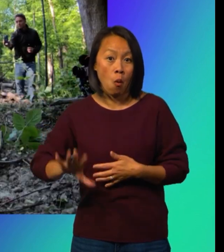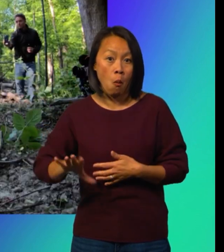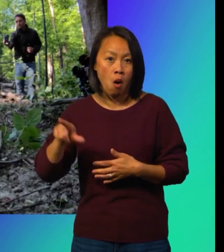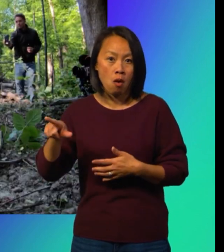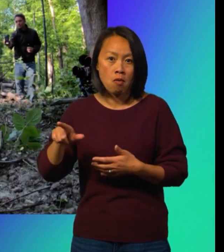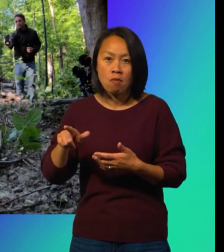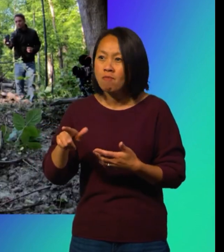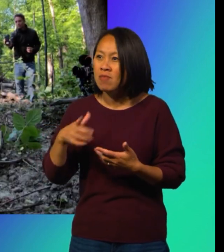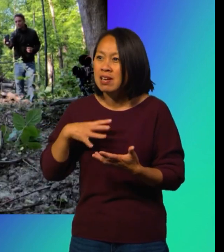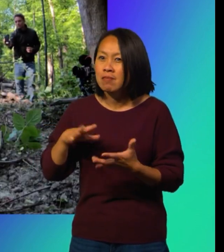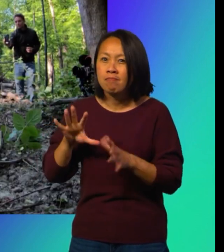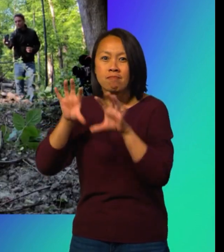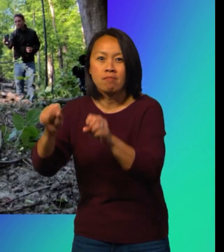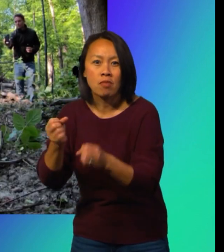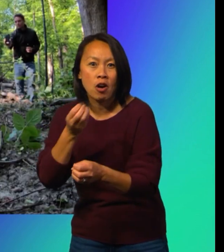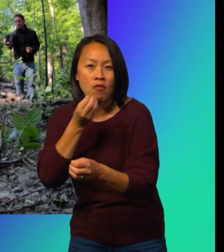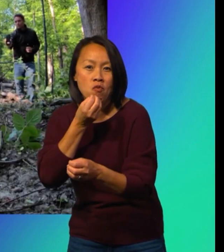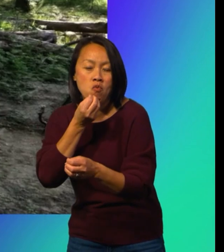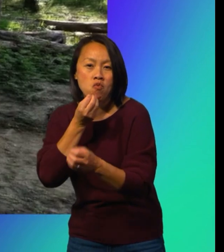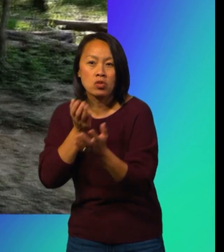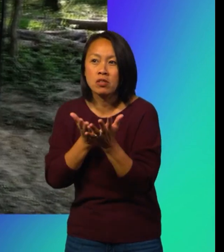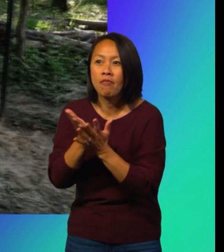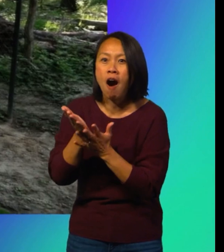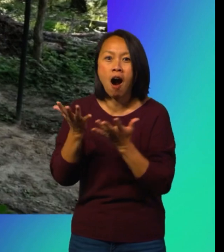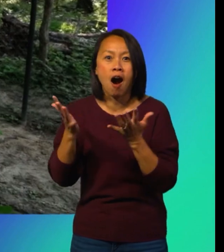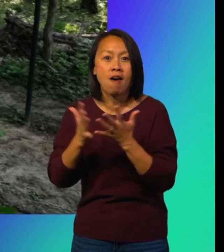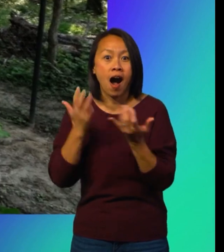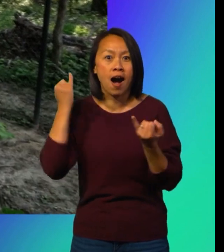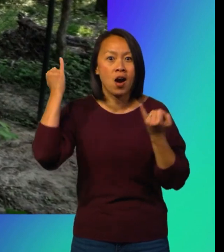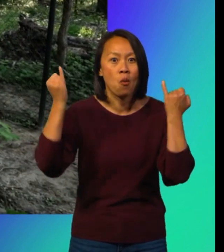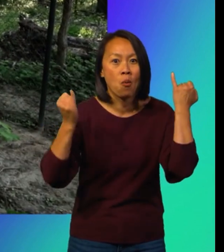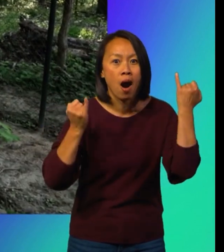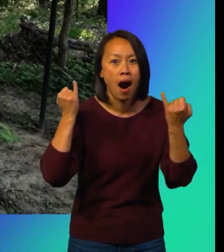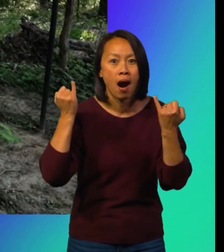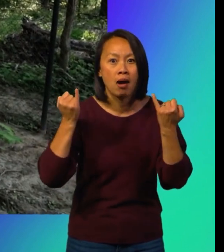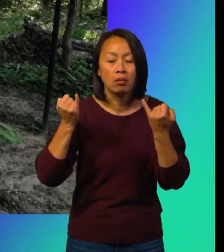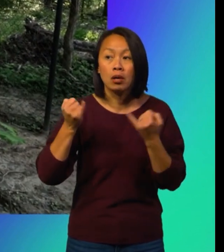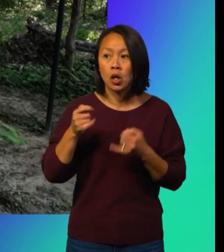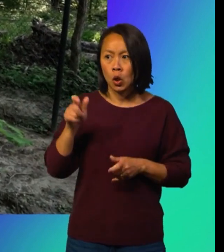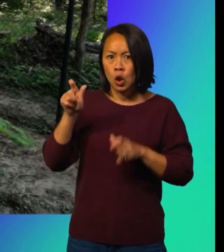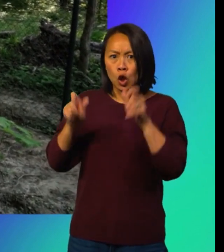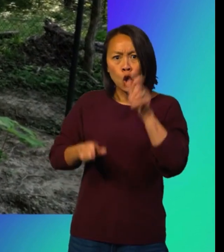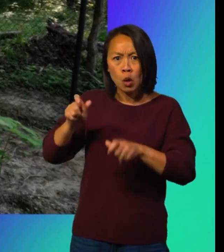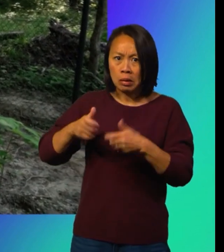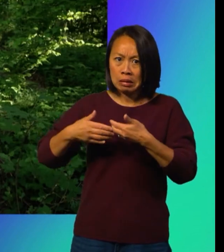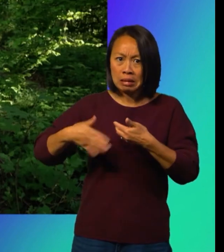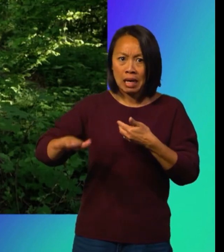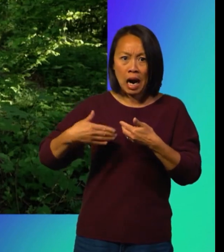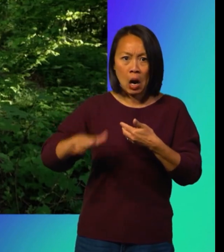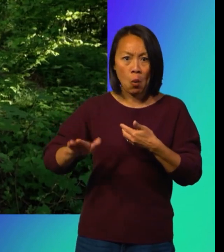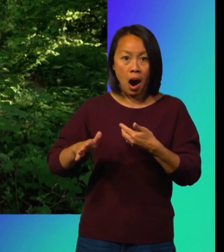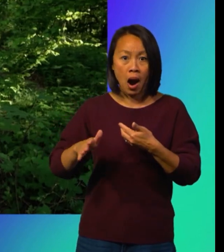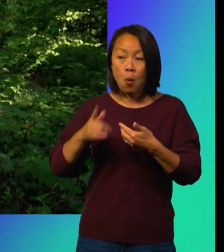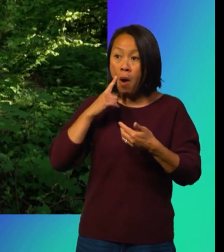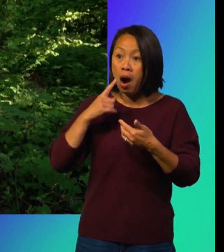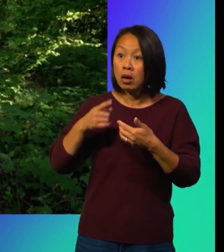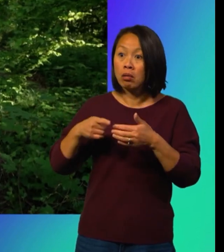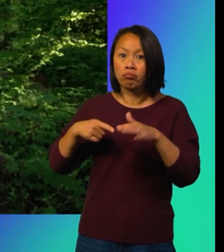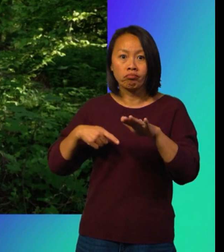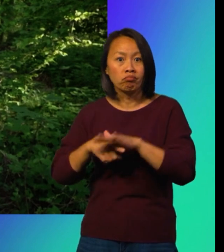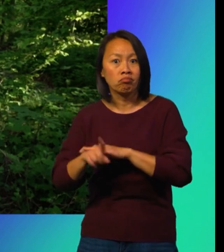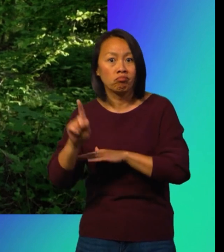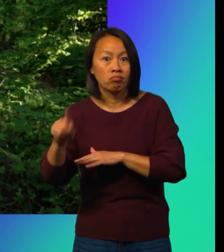it can catch the food it needs to survive in the wild, and to make sure that it's going to stay away